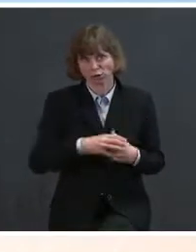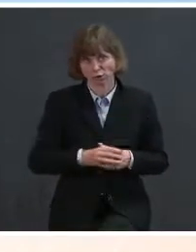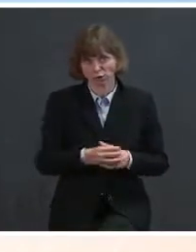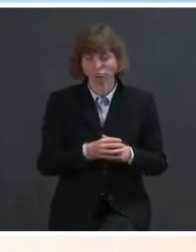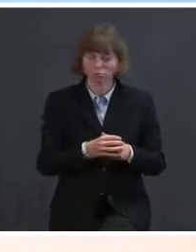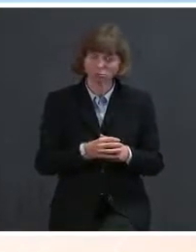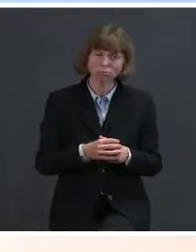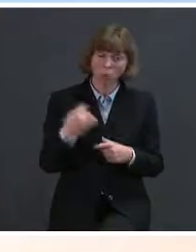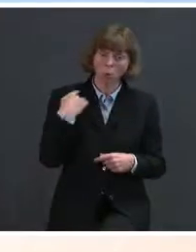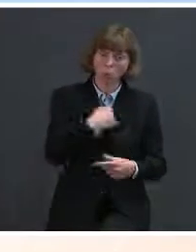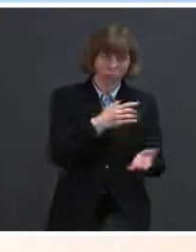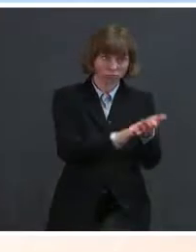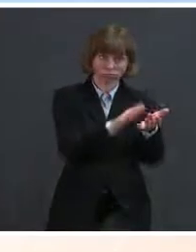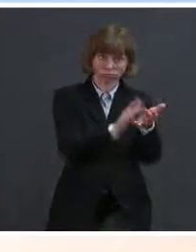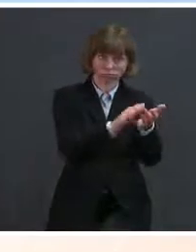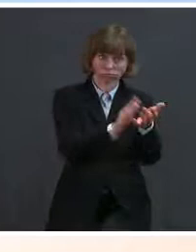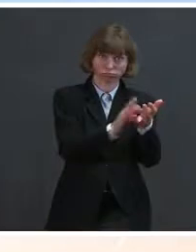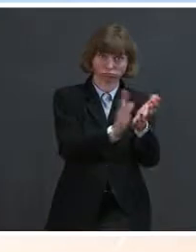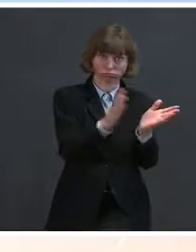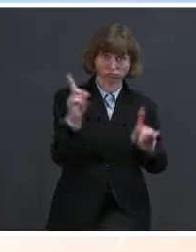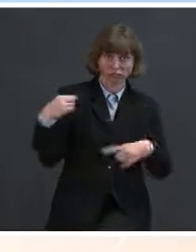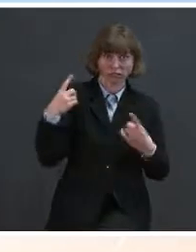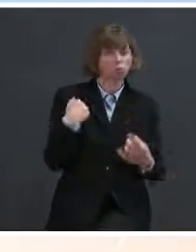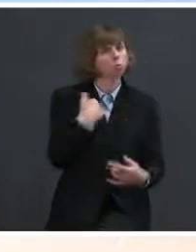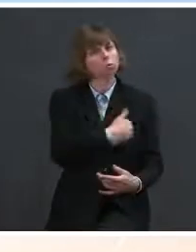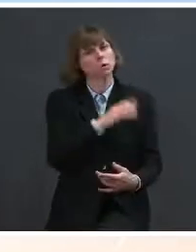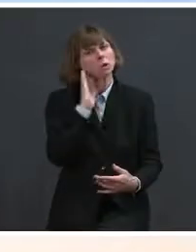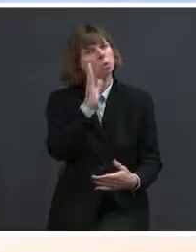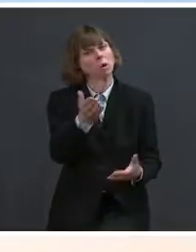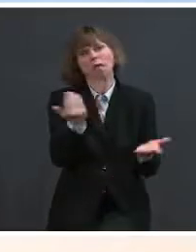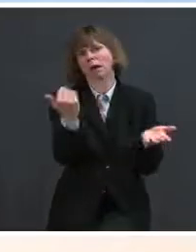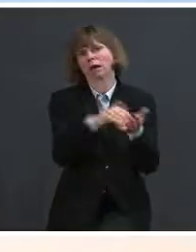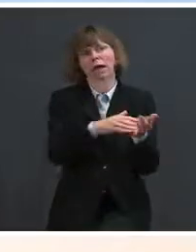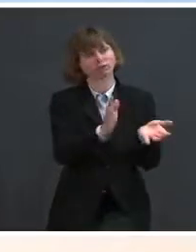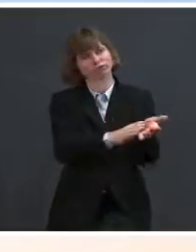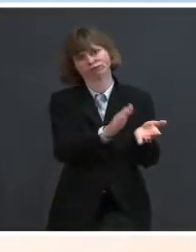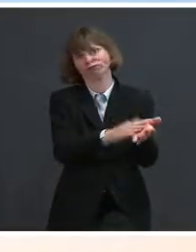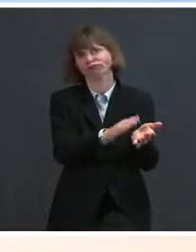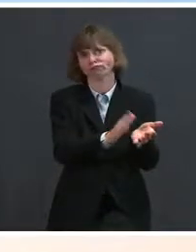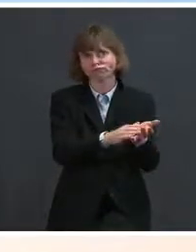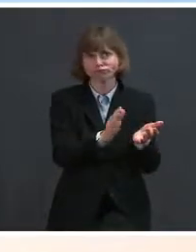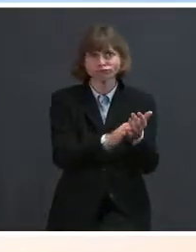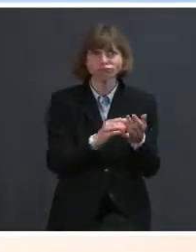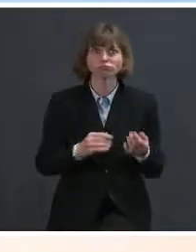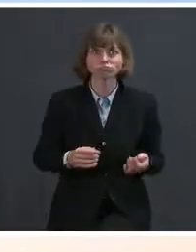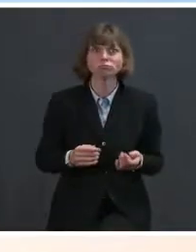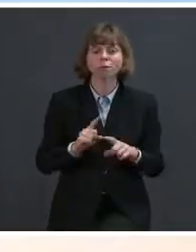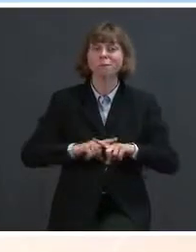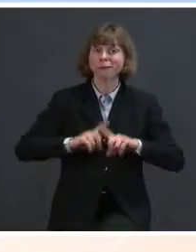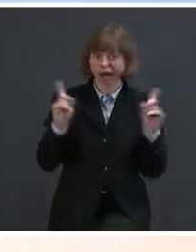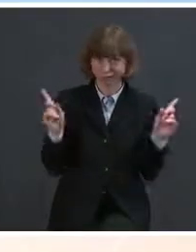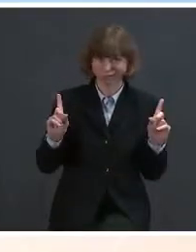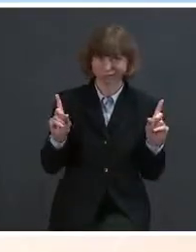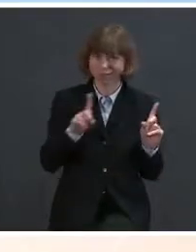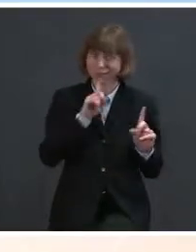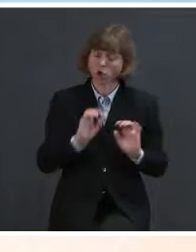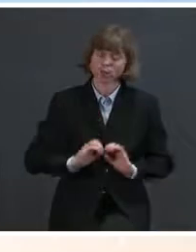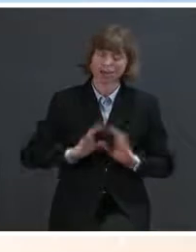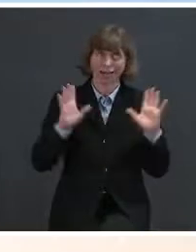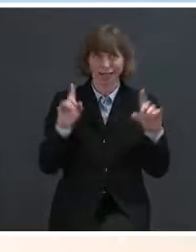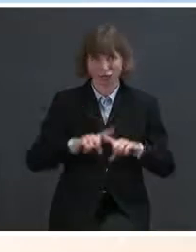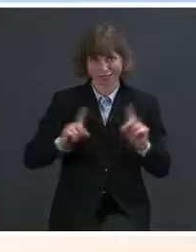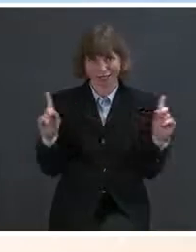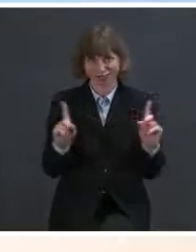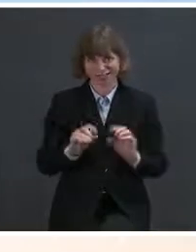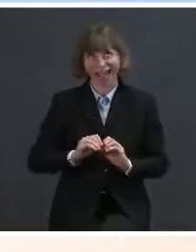we have applauded that in the past, and we are happy to applaud that again. But I would say there is a clear difference, and there are clear steps that have